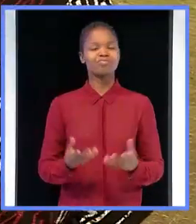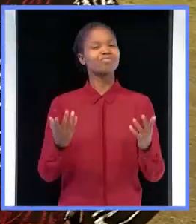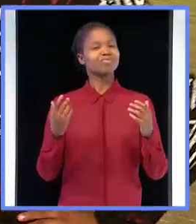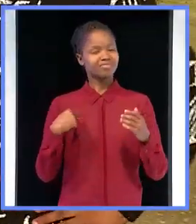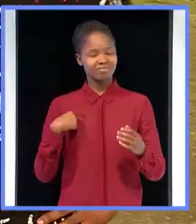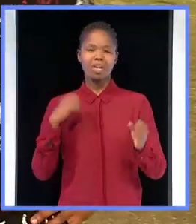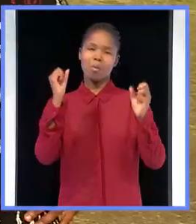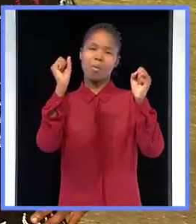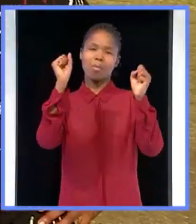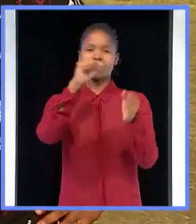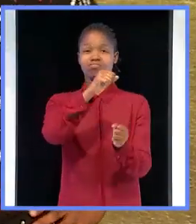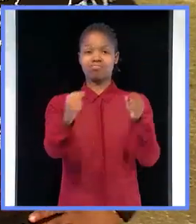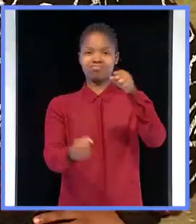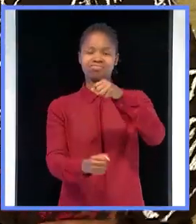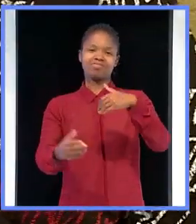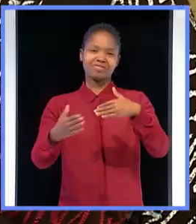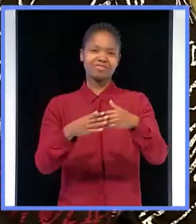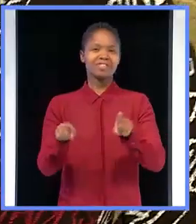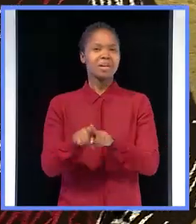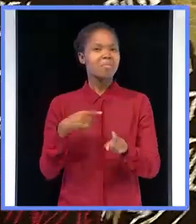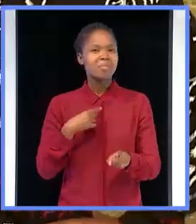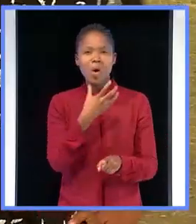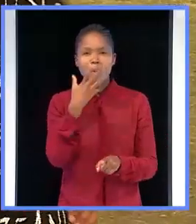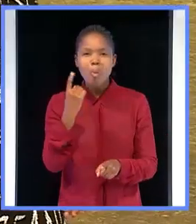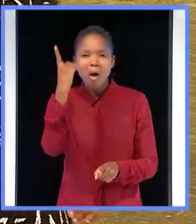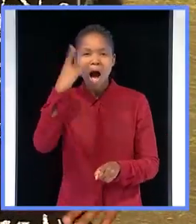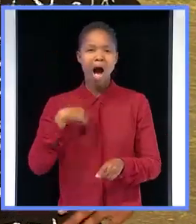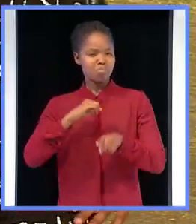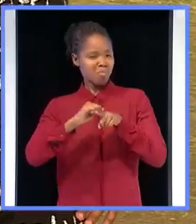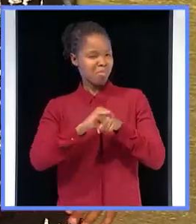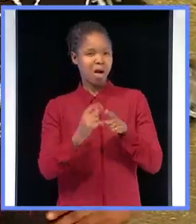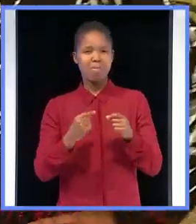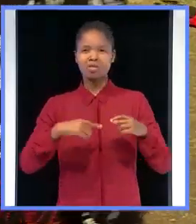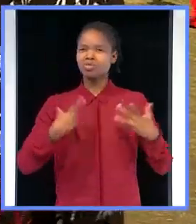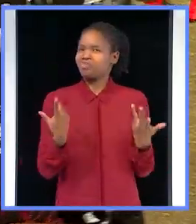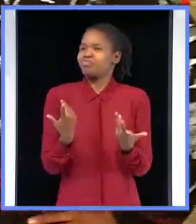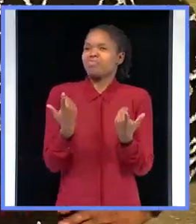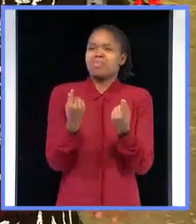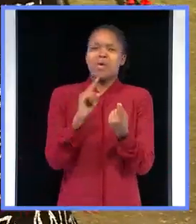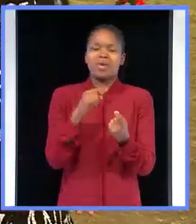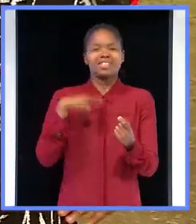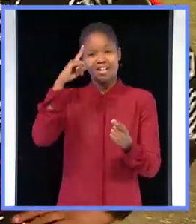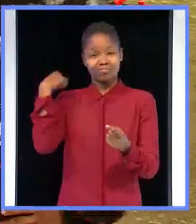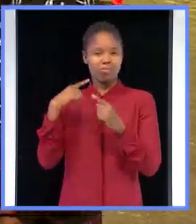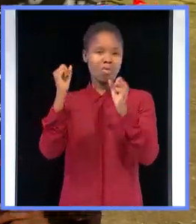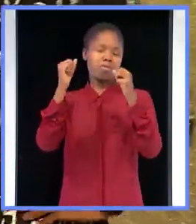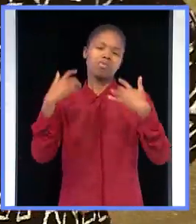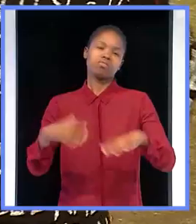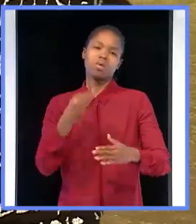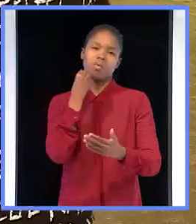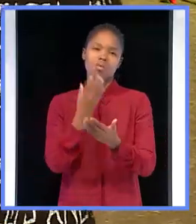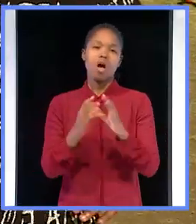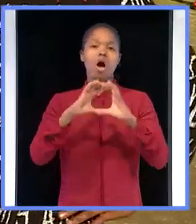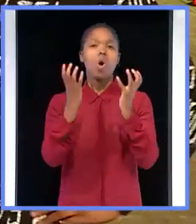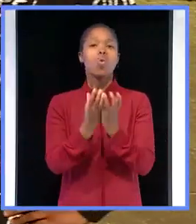Anyways, let's forget the name anyway, show. I don't know if this is warm up or warm down, but anyway, you please just shake like the lingwam. It's been a fantastic show. Our world champs